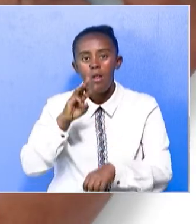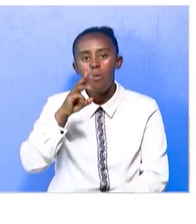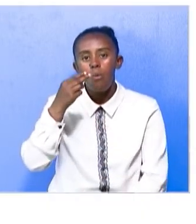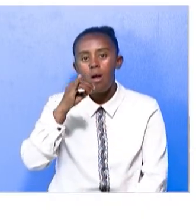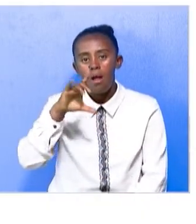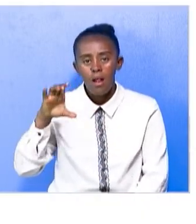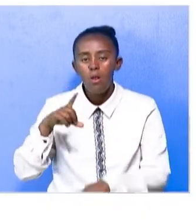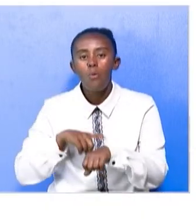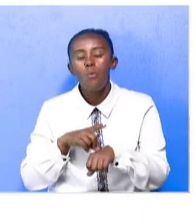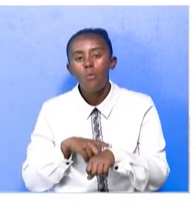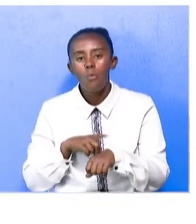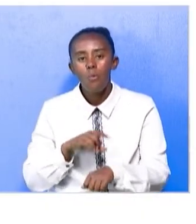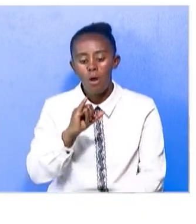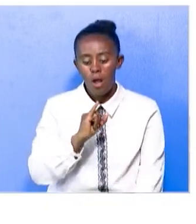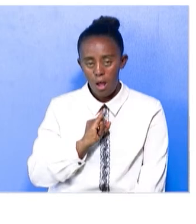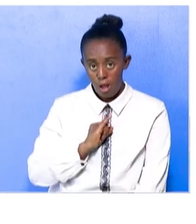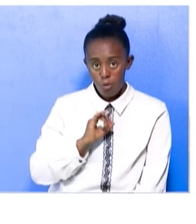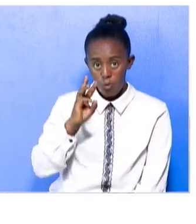I was